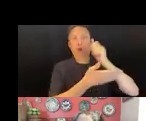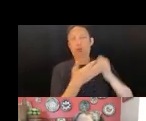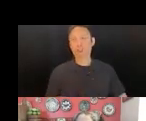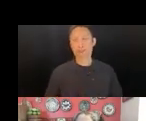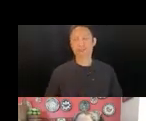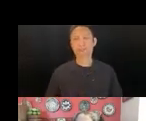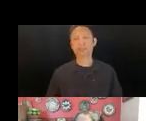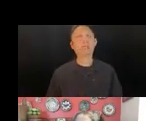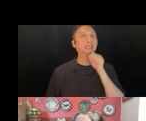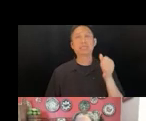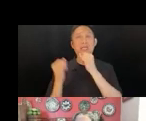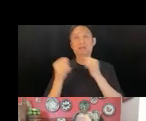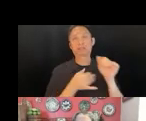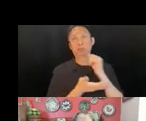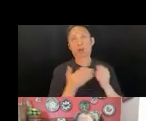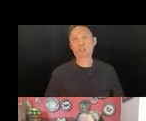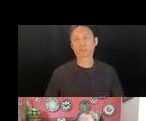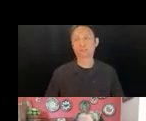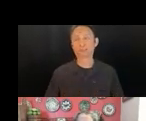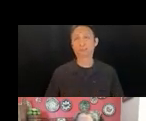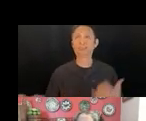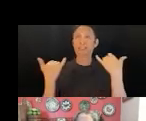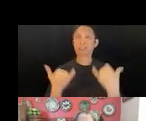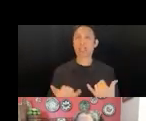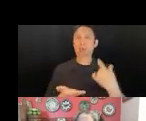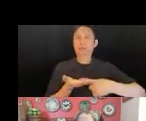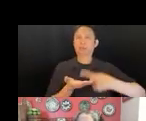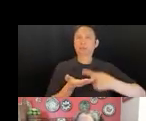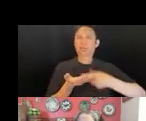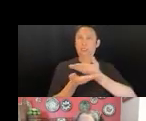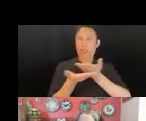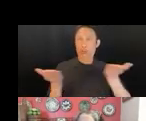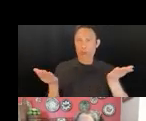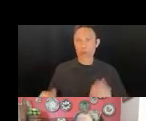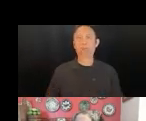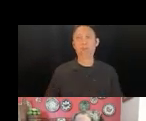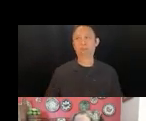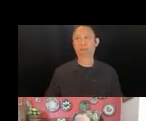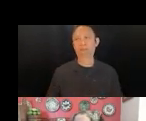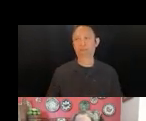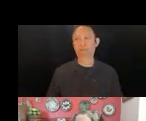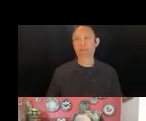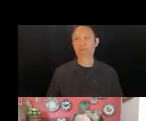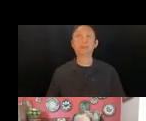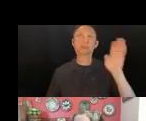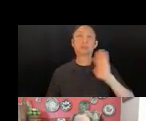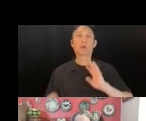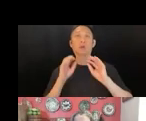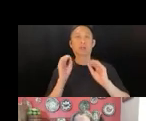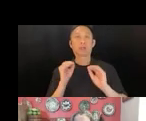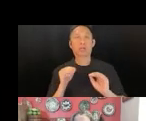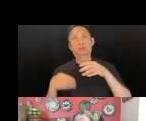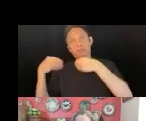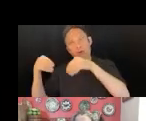that brings us to you. Now, when I started to teach marketing in MFA programs, I remember being told once